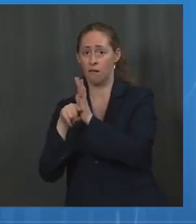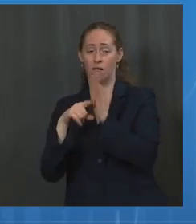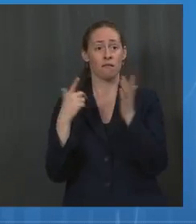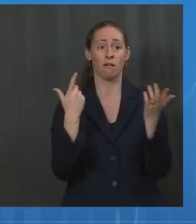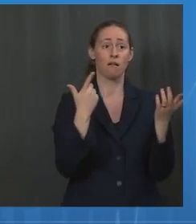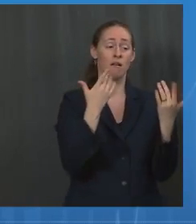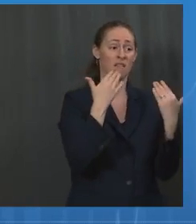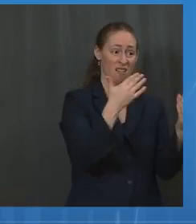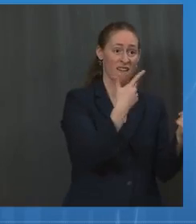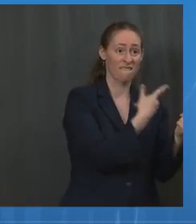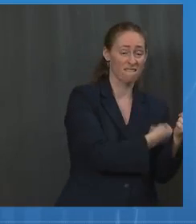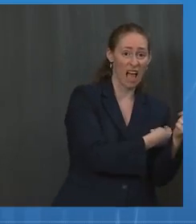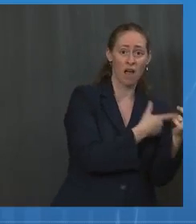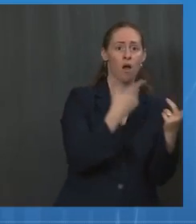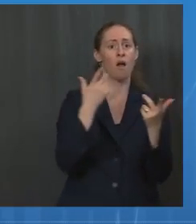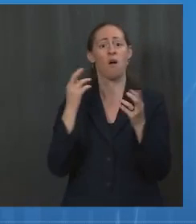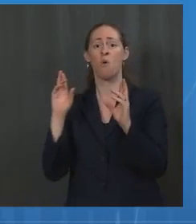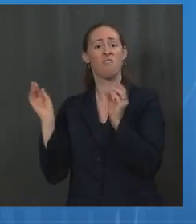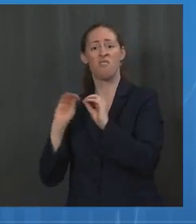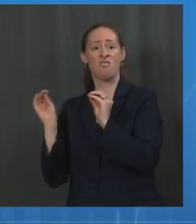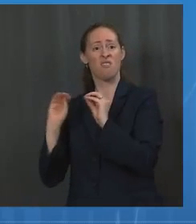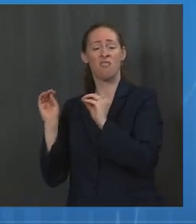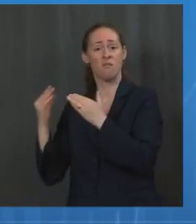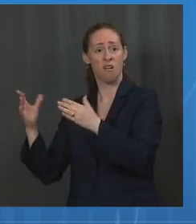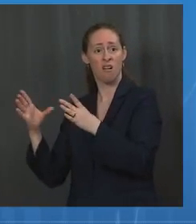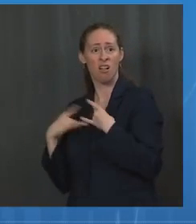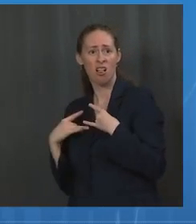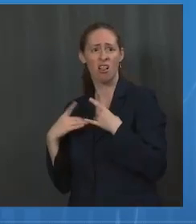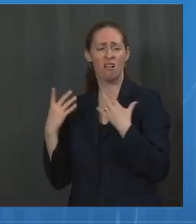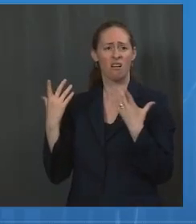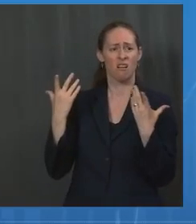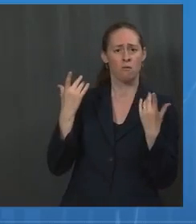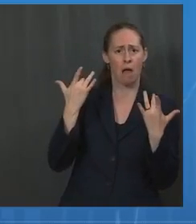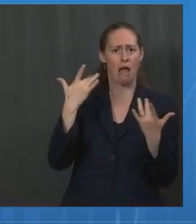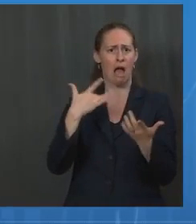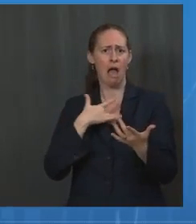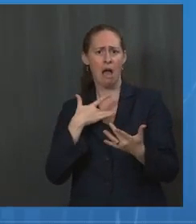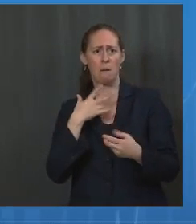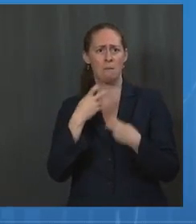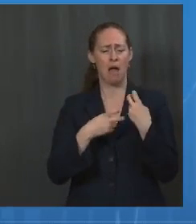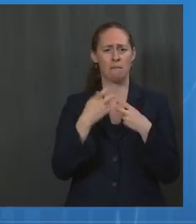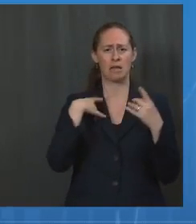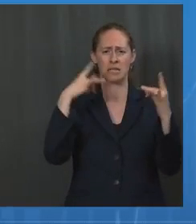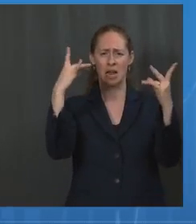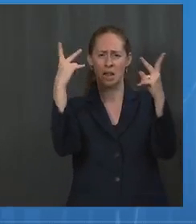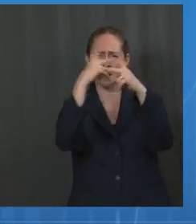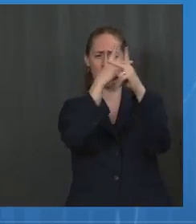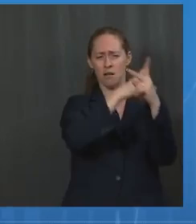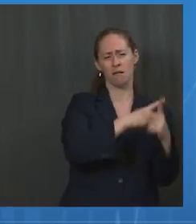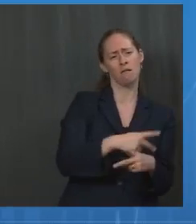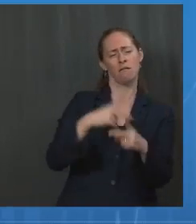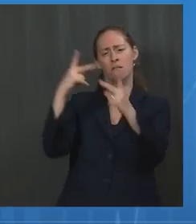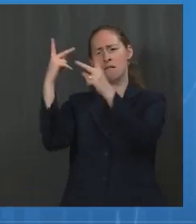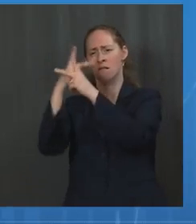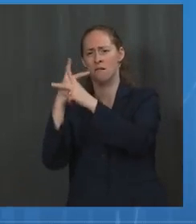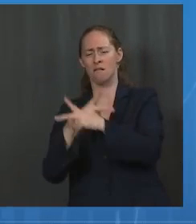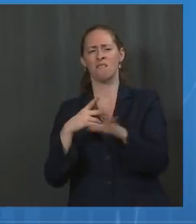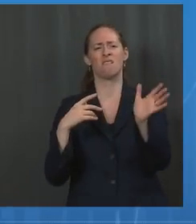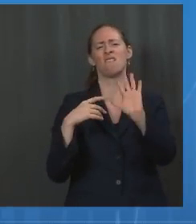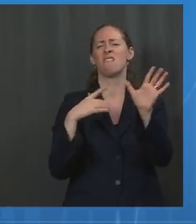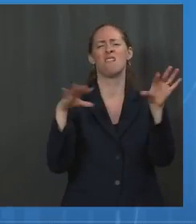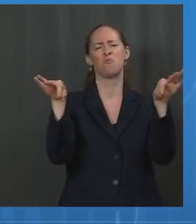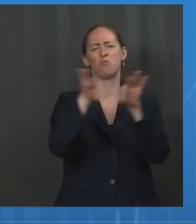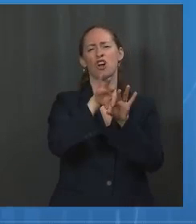with COVID-19 versus the risk of vaccination, in all determinations, the benefit has always